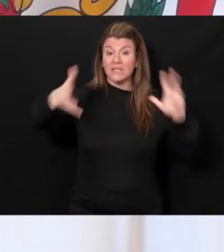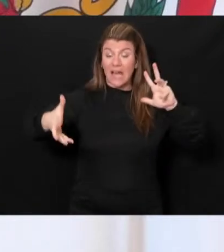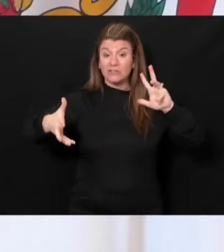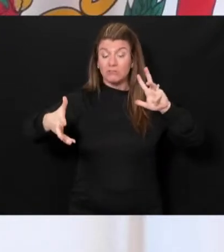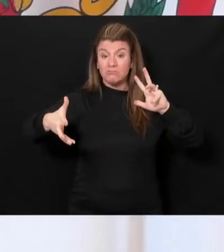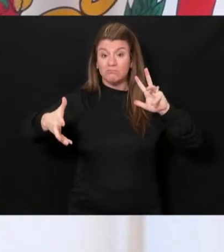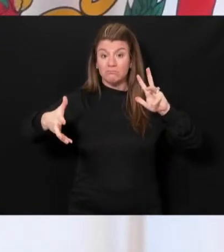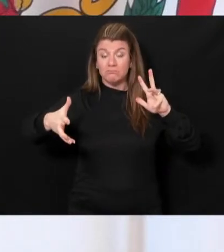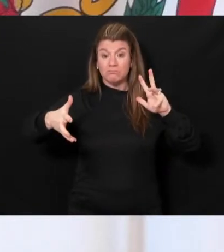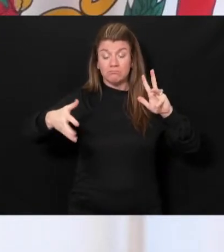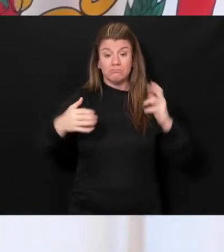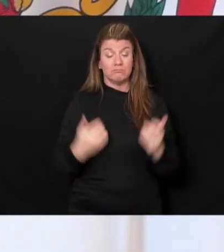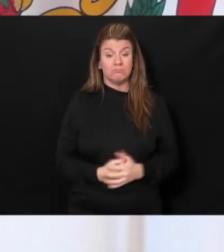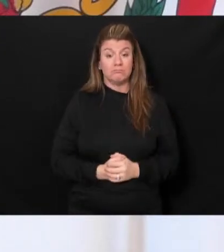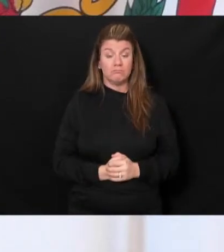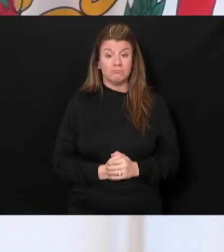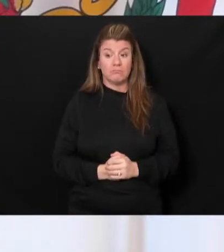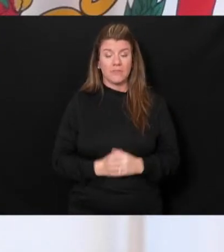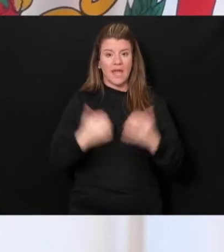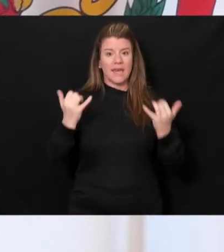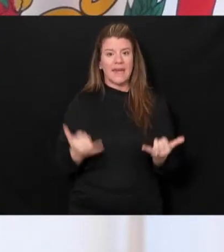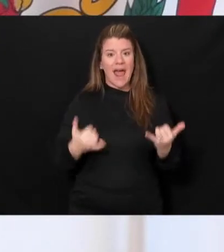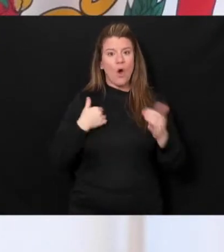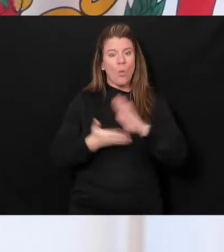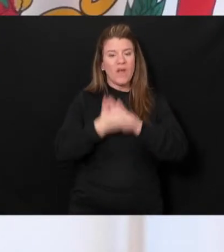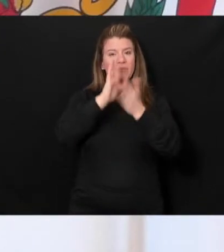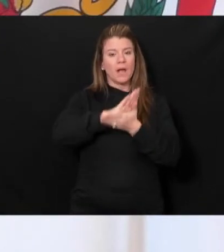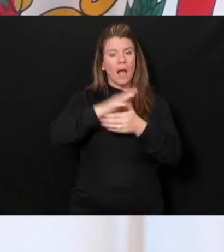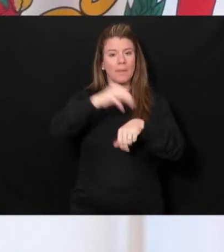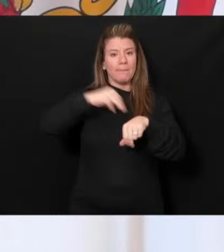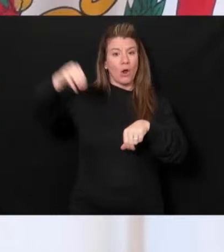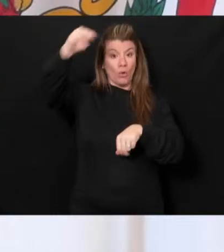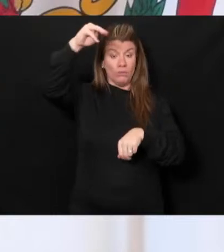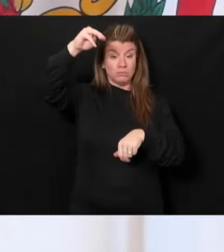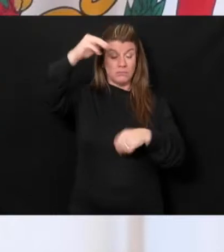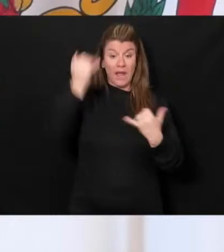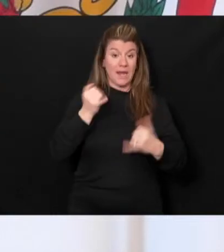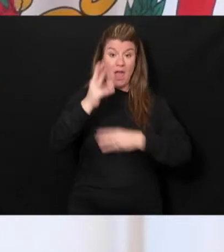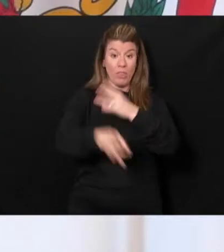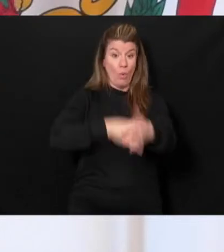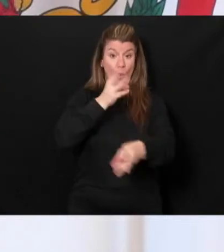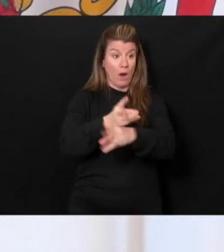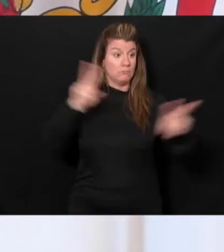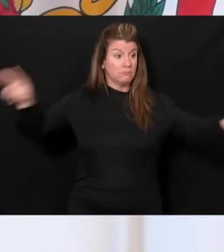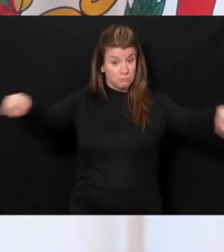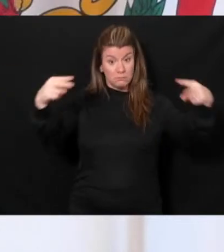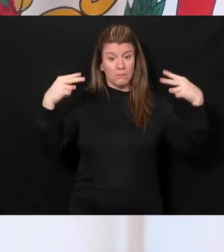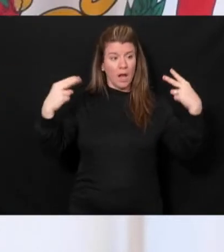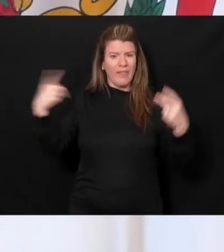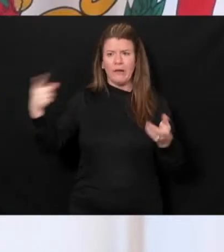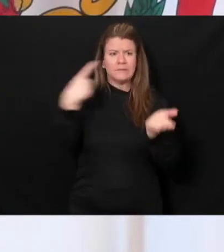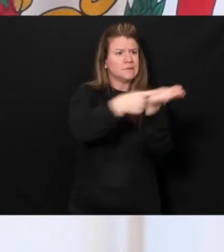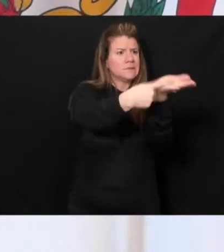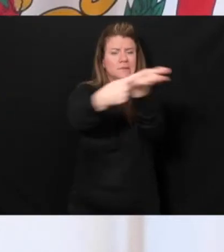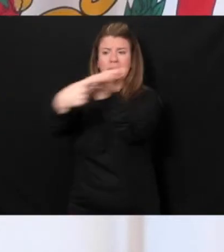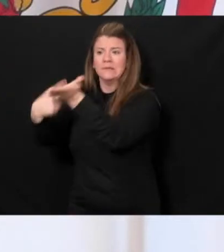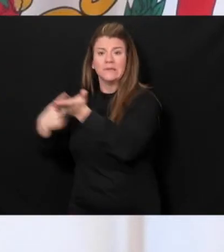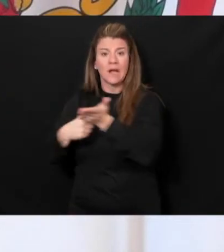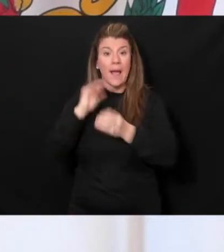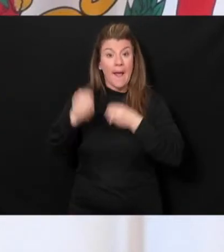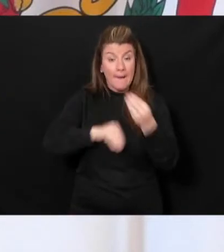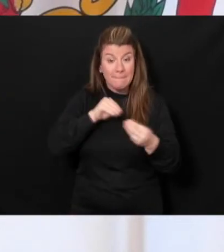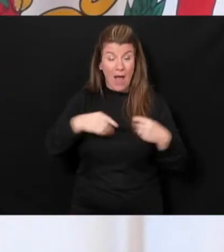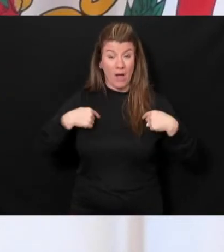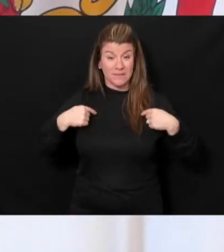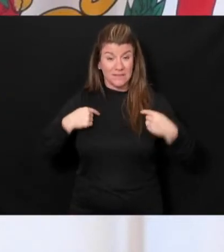And it has become the miracle the world just keeps talking about, don't they? You know,